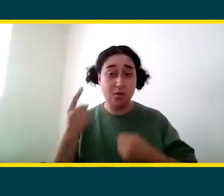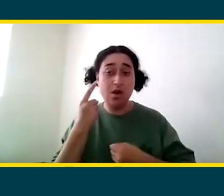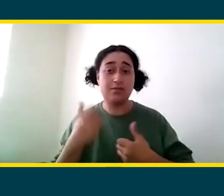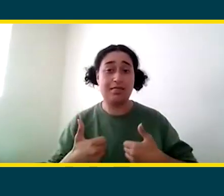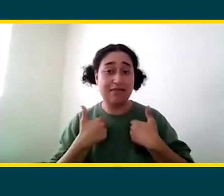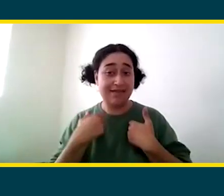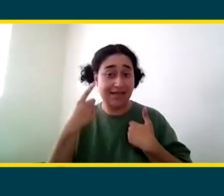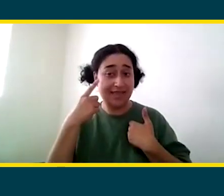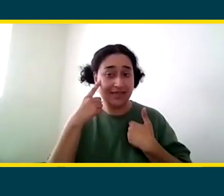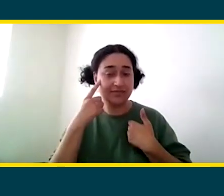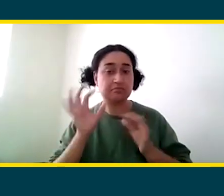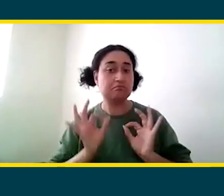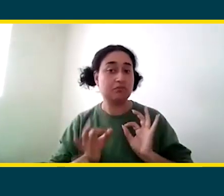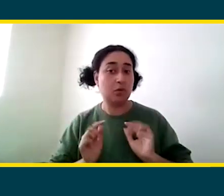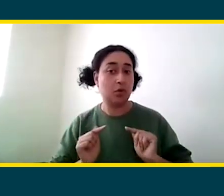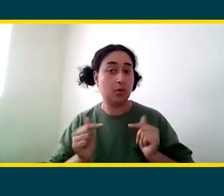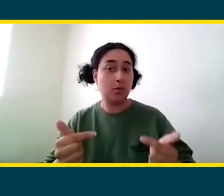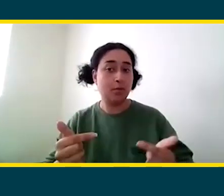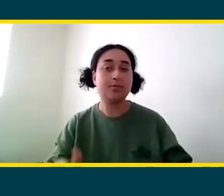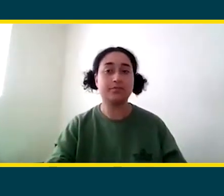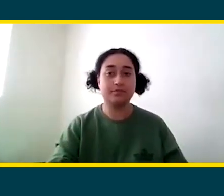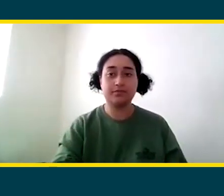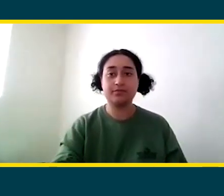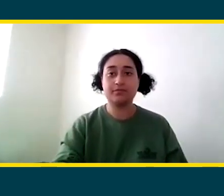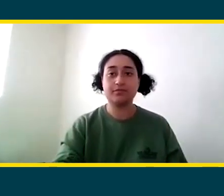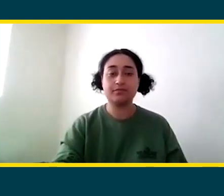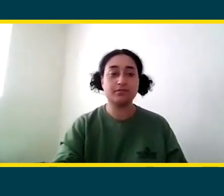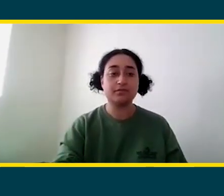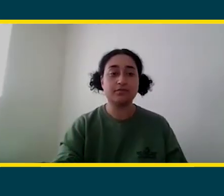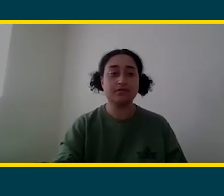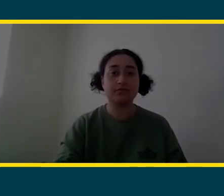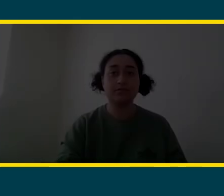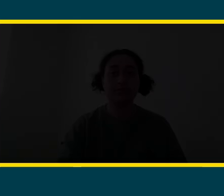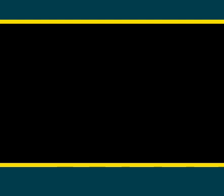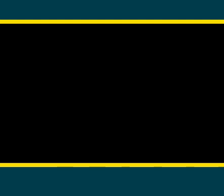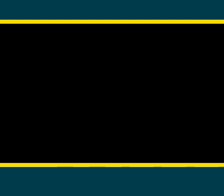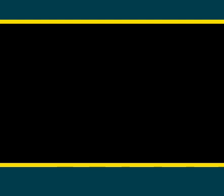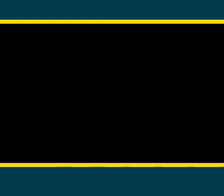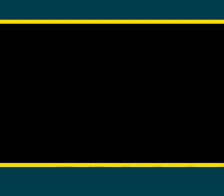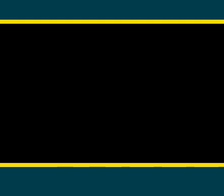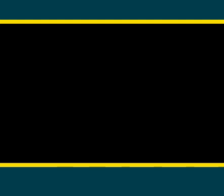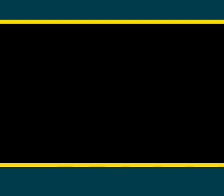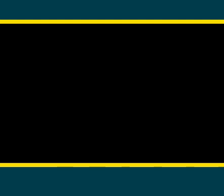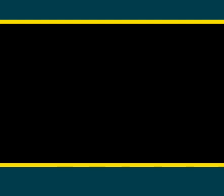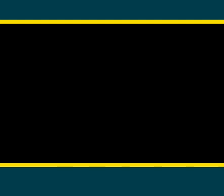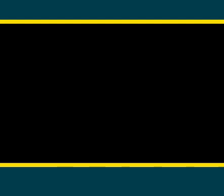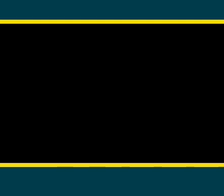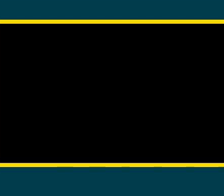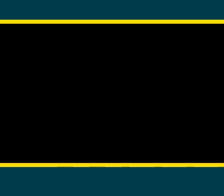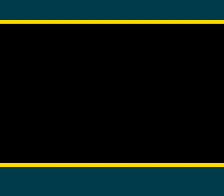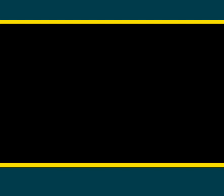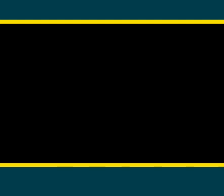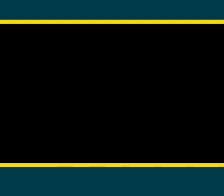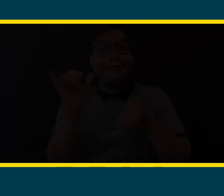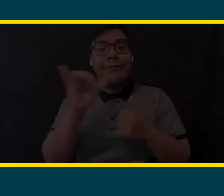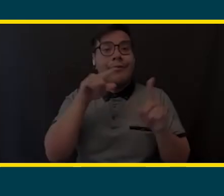lives, I think. And then, the coming out process, like Riley was talking about, would be a lot